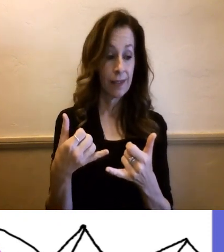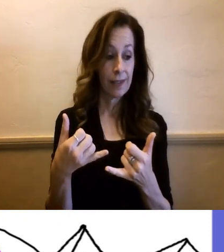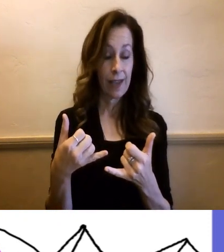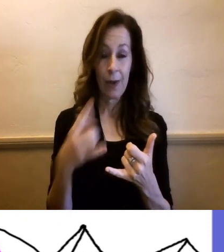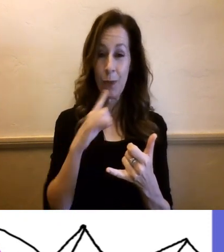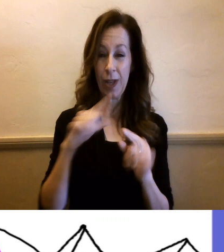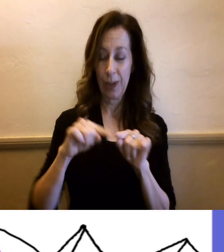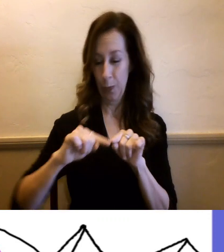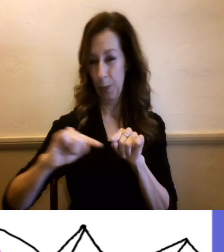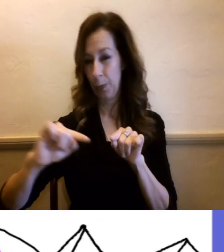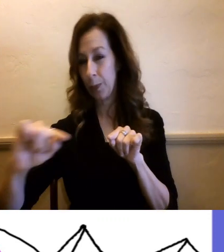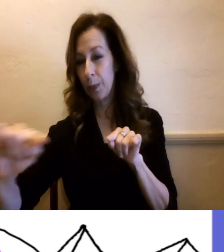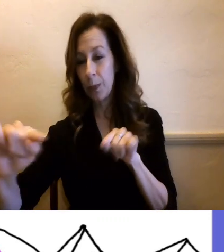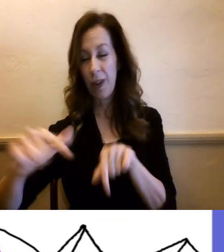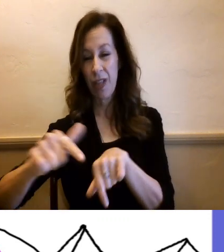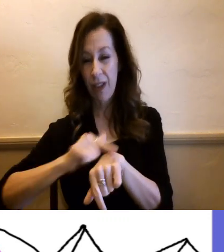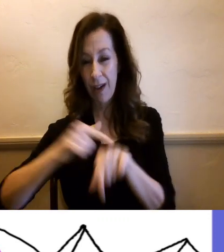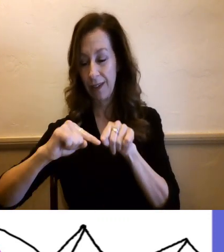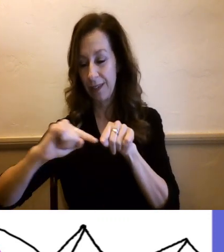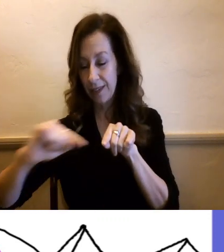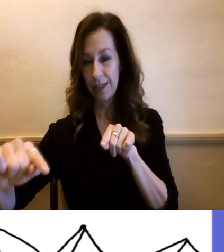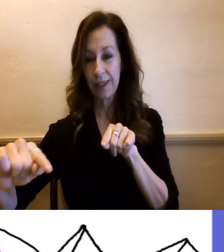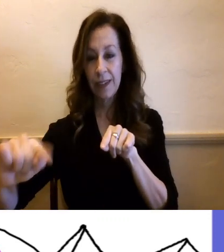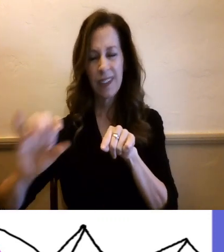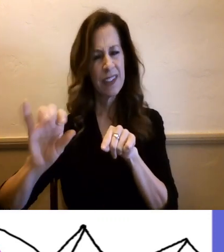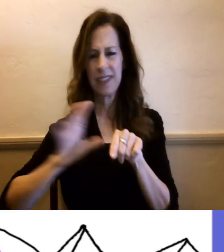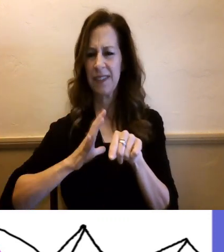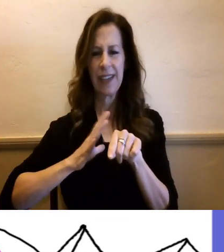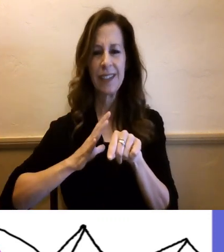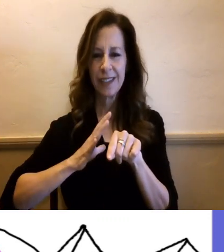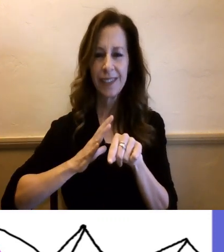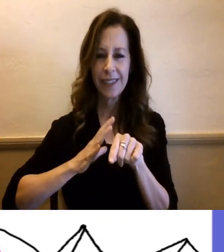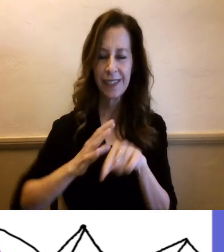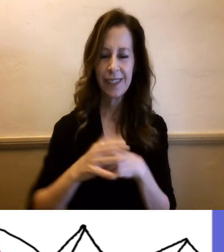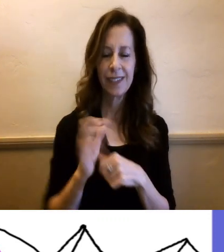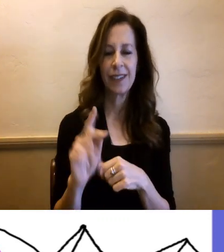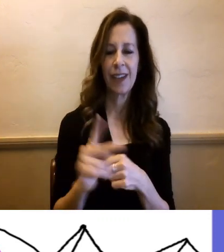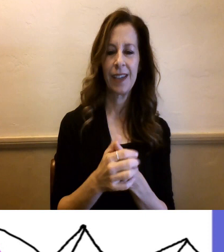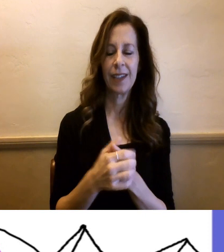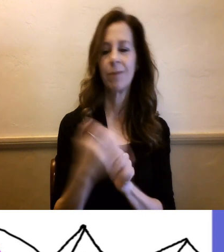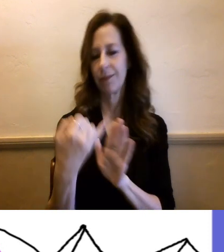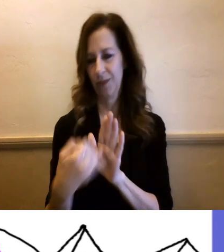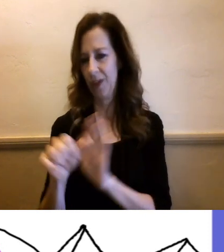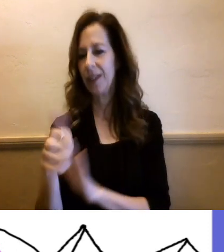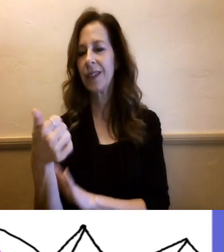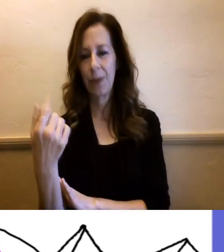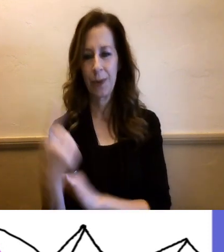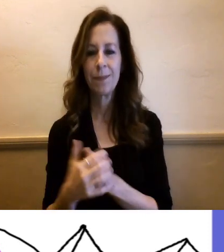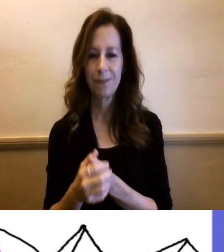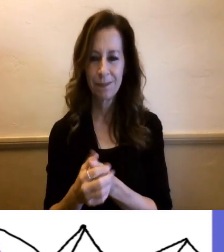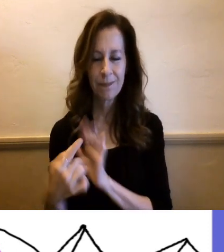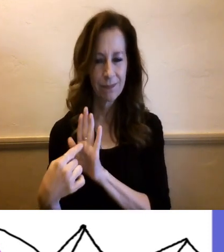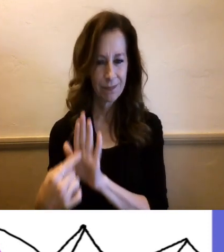one has a really long side. All right, and that's okay. All right, so let me draw another